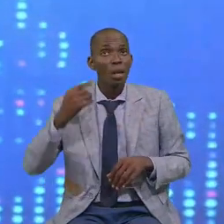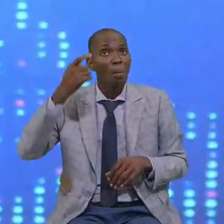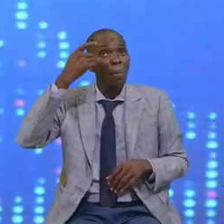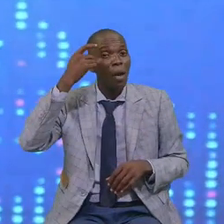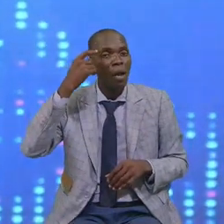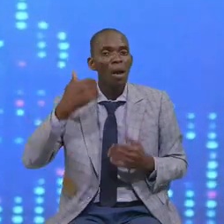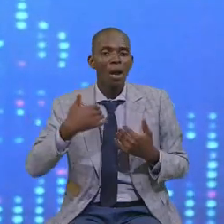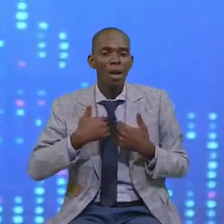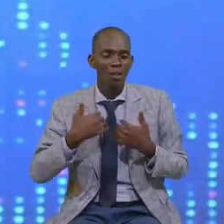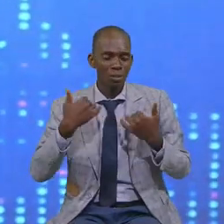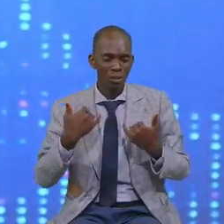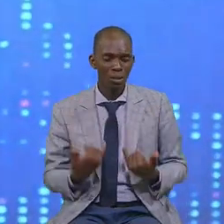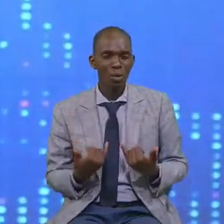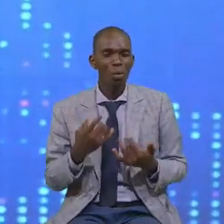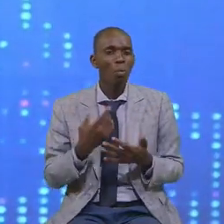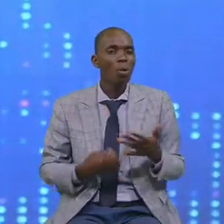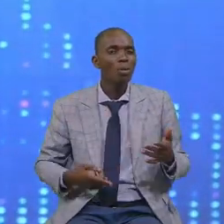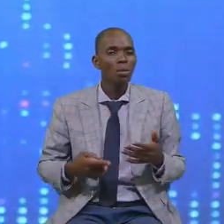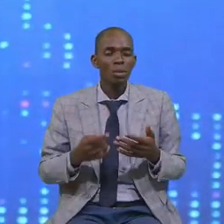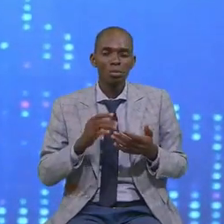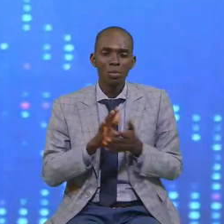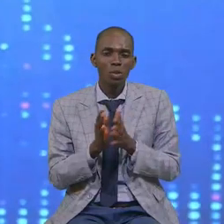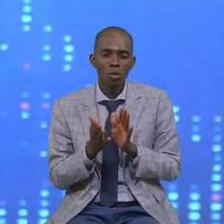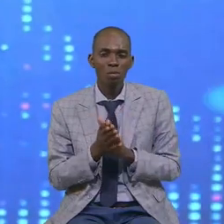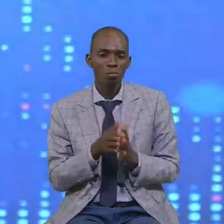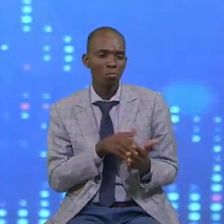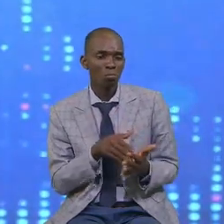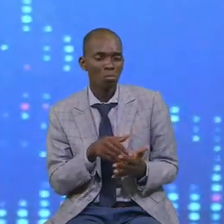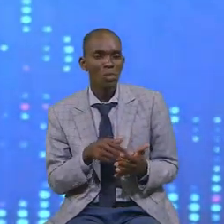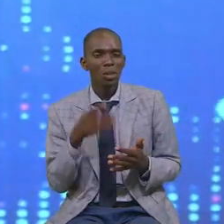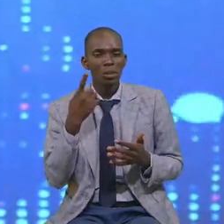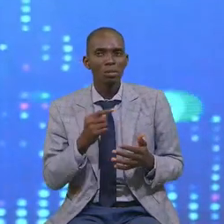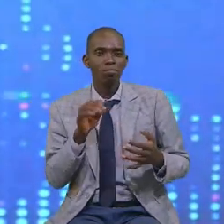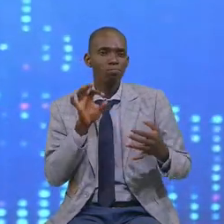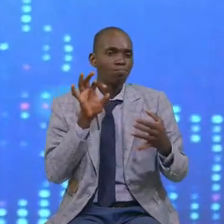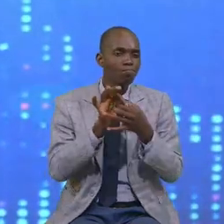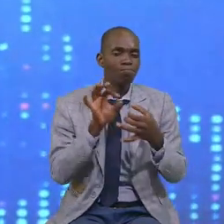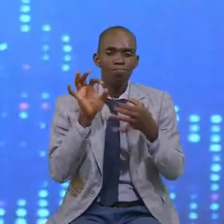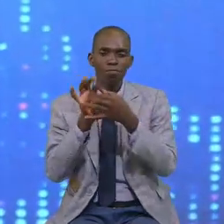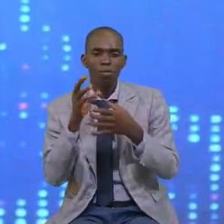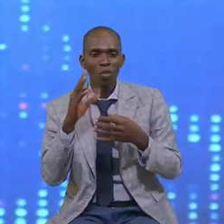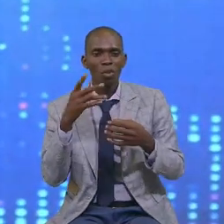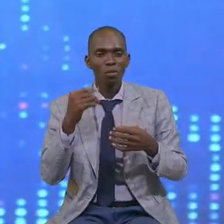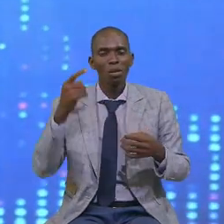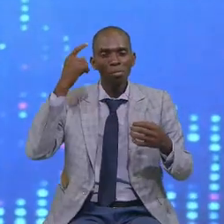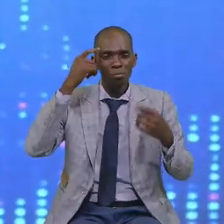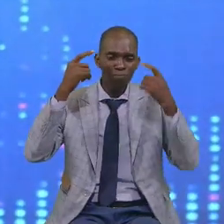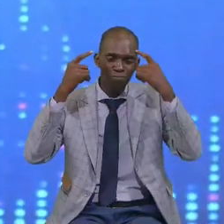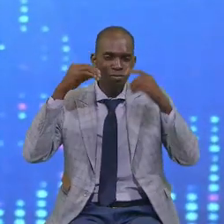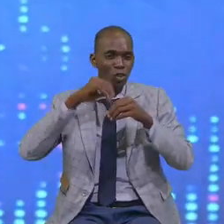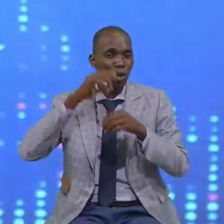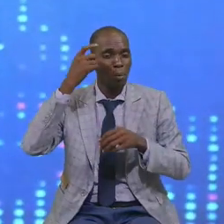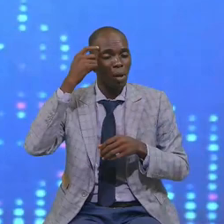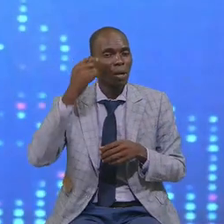now settled. The connections of the cells and the neutrons, They're not like they